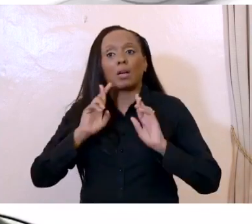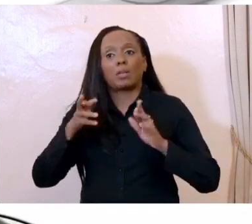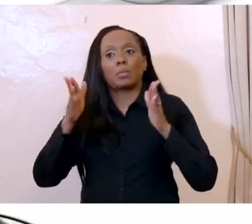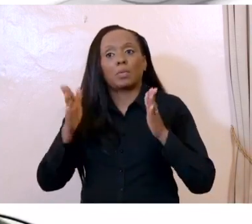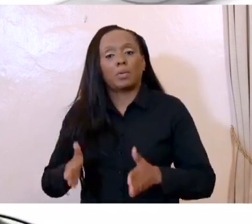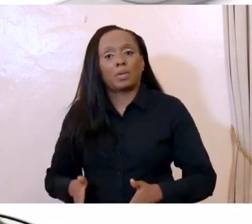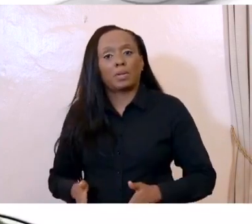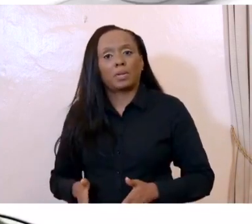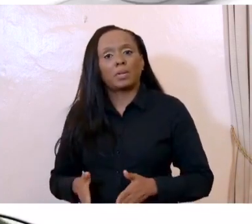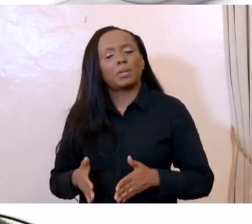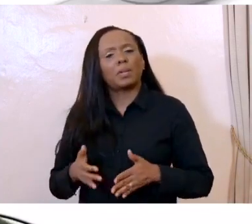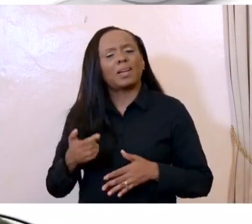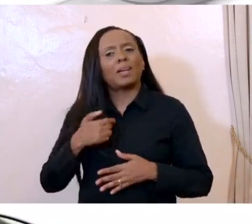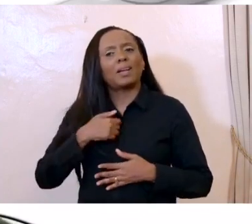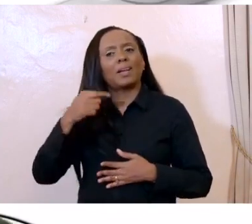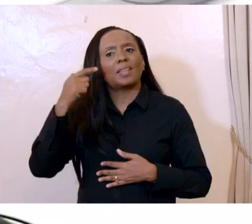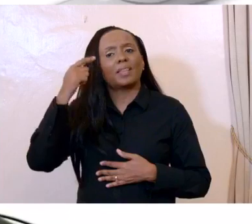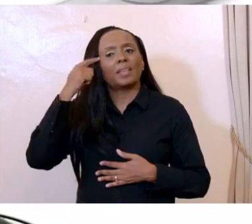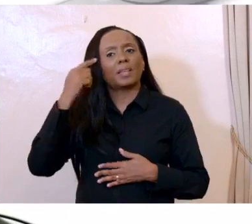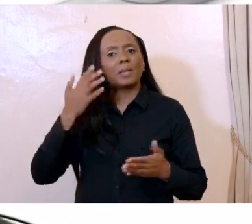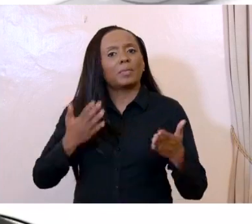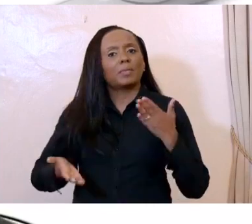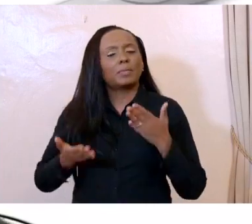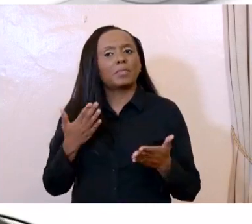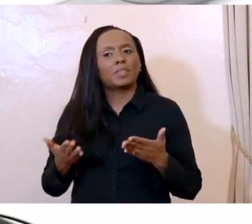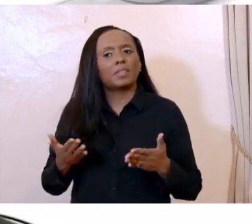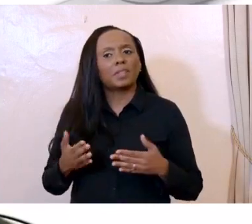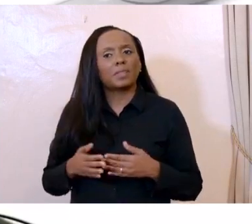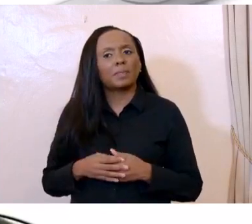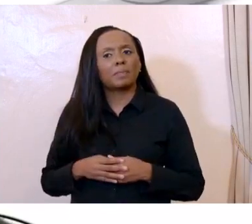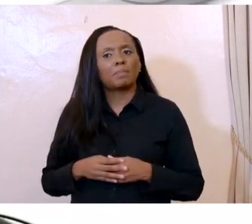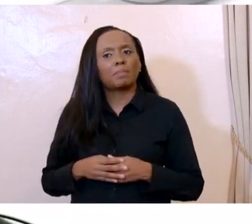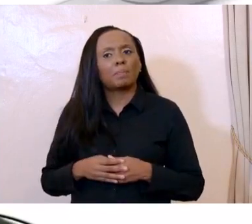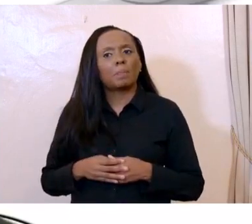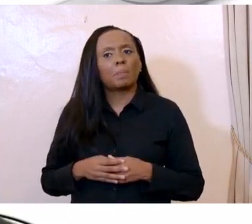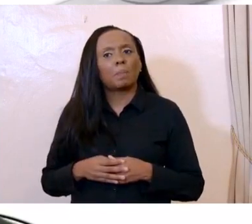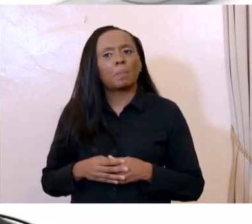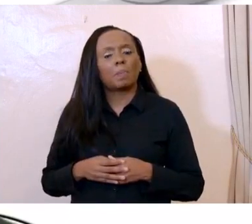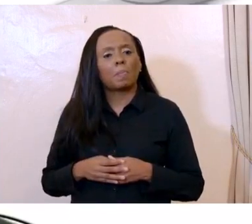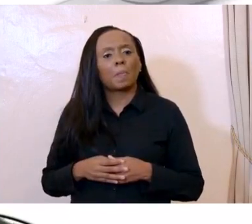improper disposal of disposable masks.